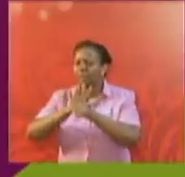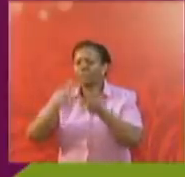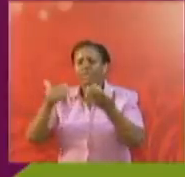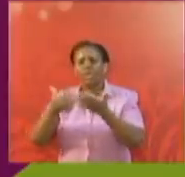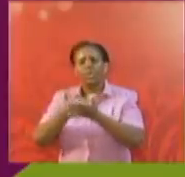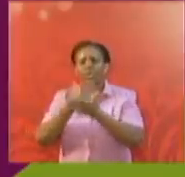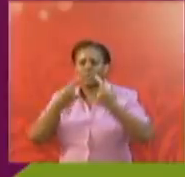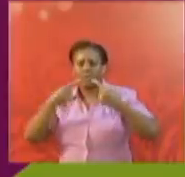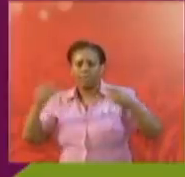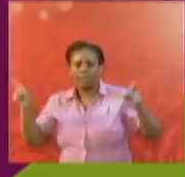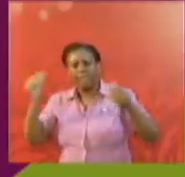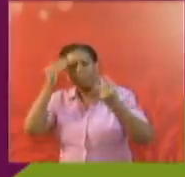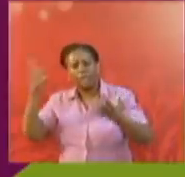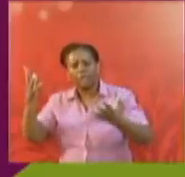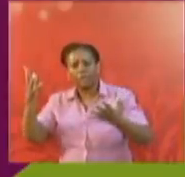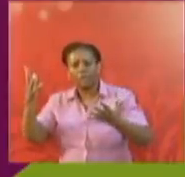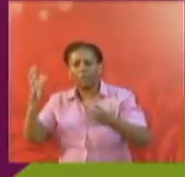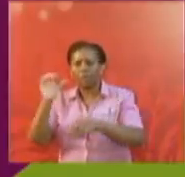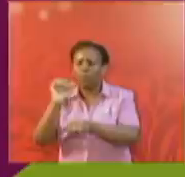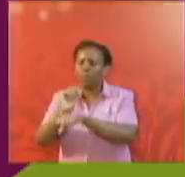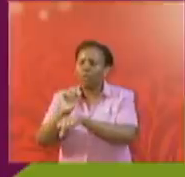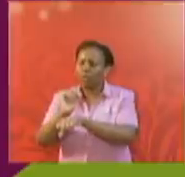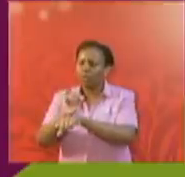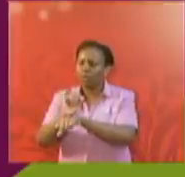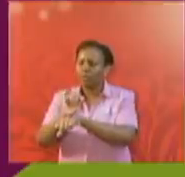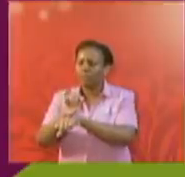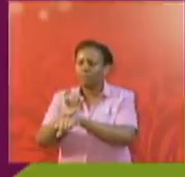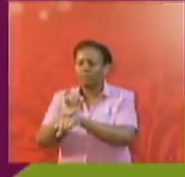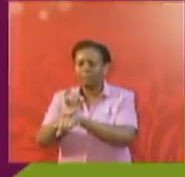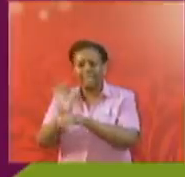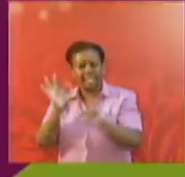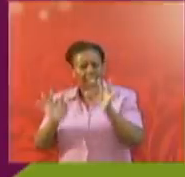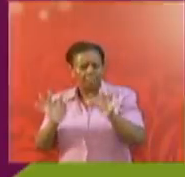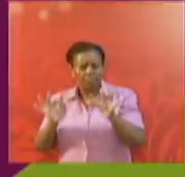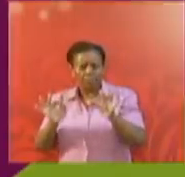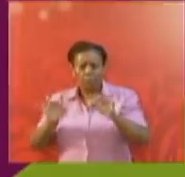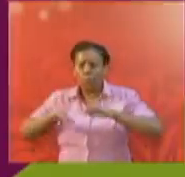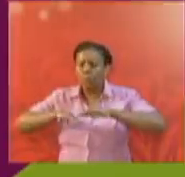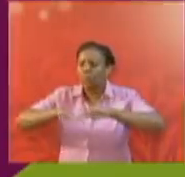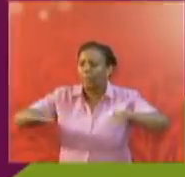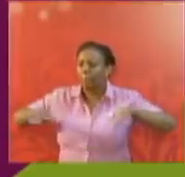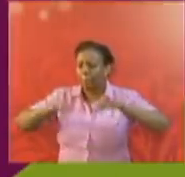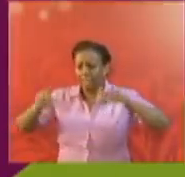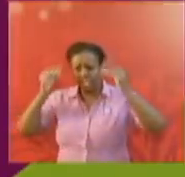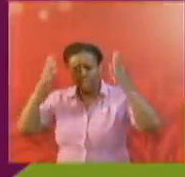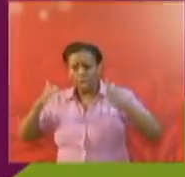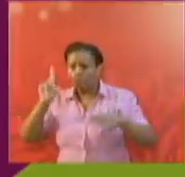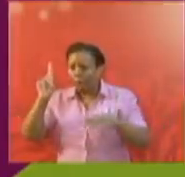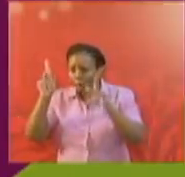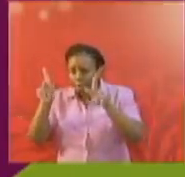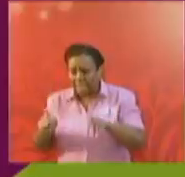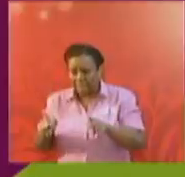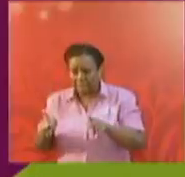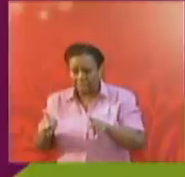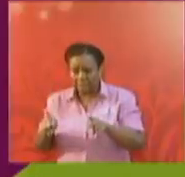the conference. If a swimming instructor has 1 student at a time in the pool, while the instructor is outside of the